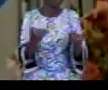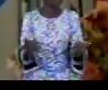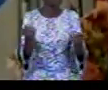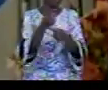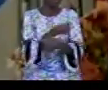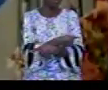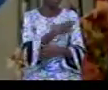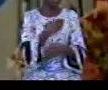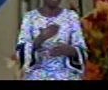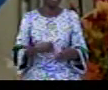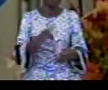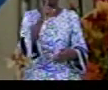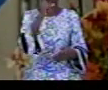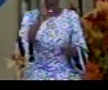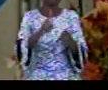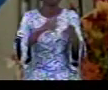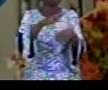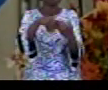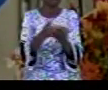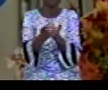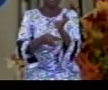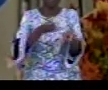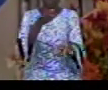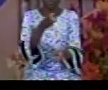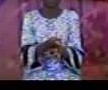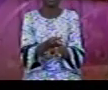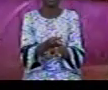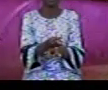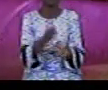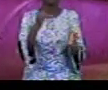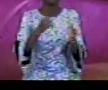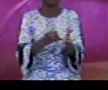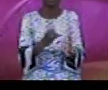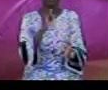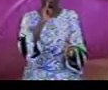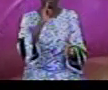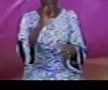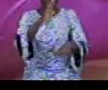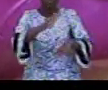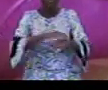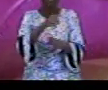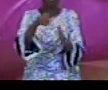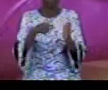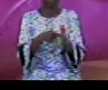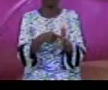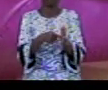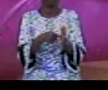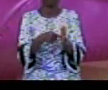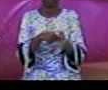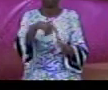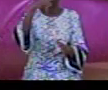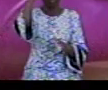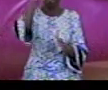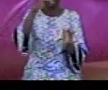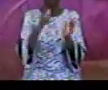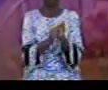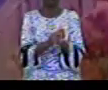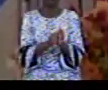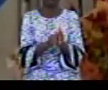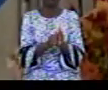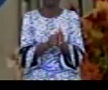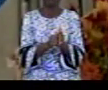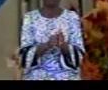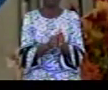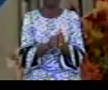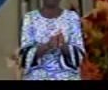indeed, the whole world. It is on this wise that when I was informed of your coming to